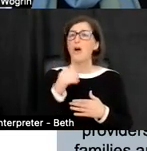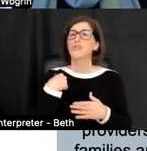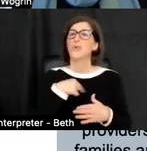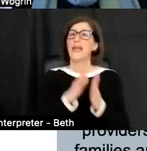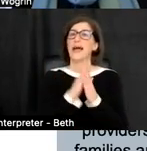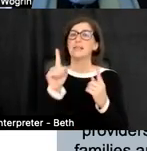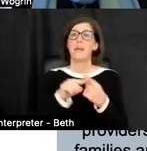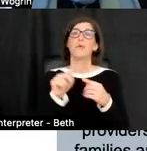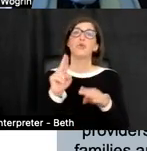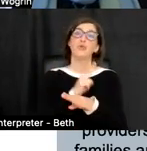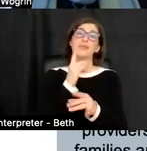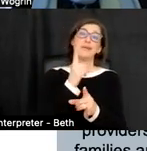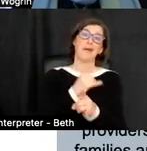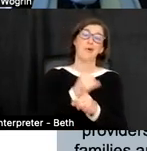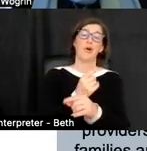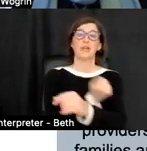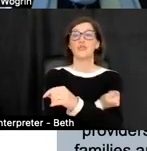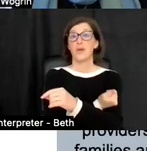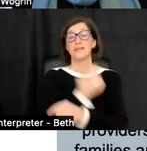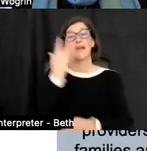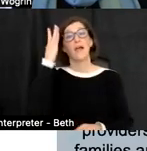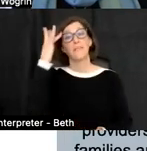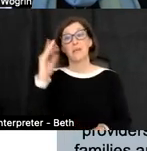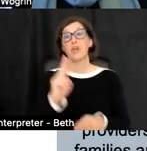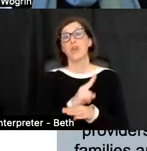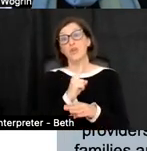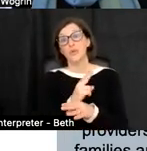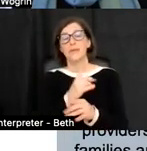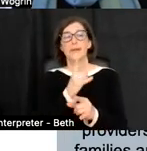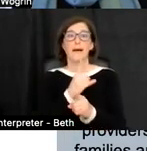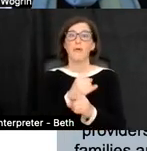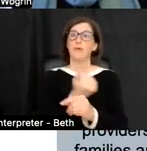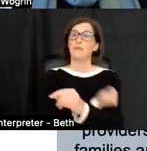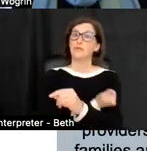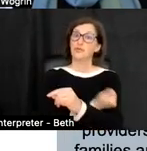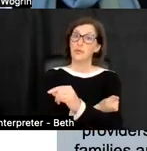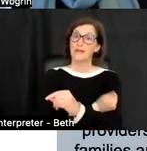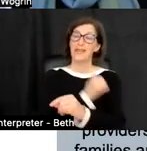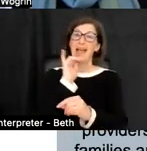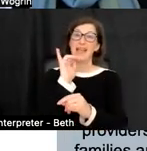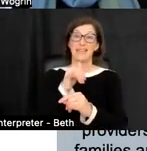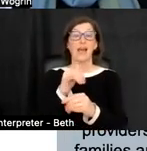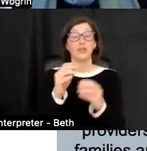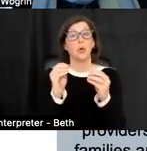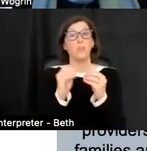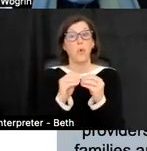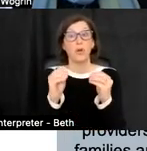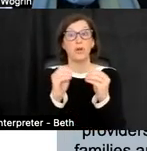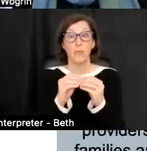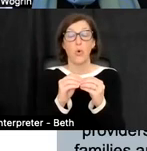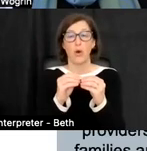substance use, since substance abuse is an increasingly